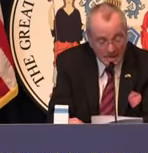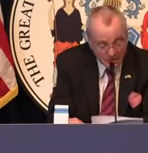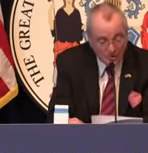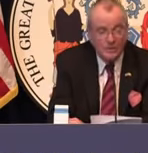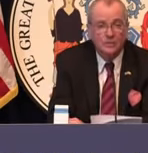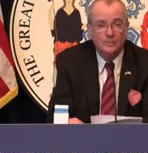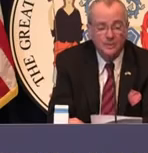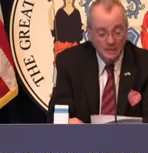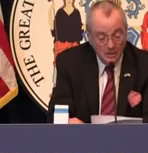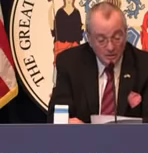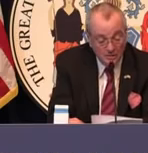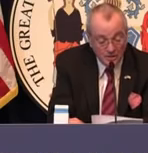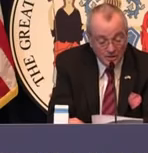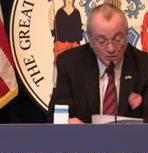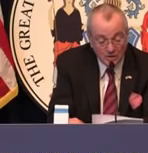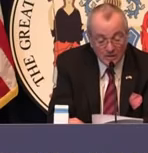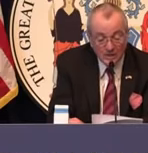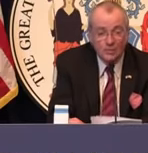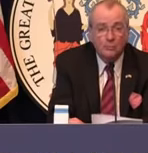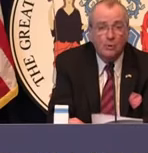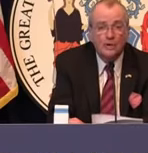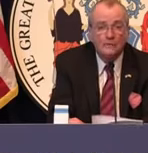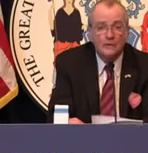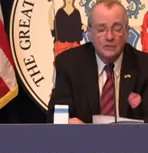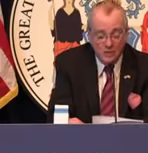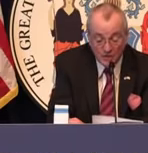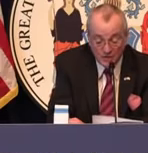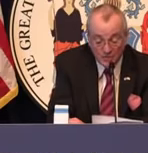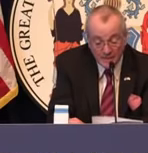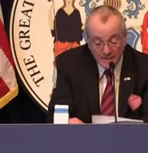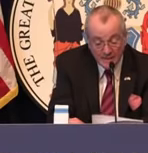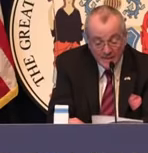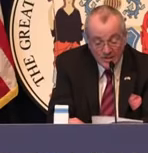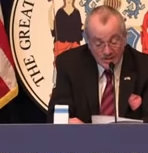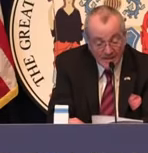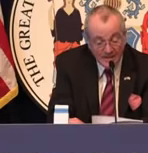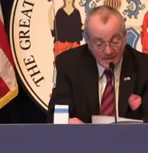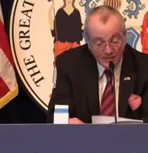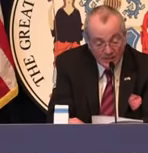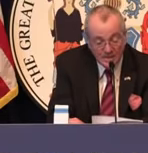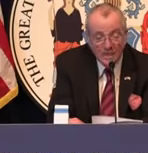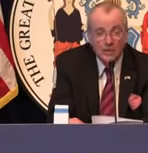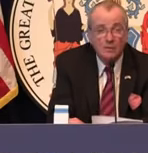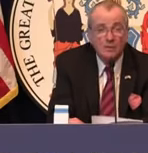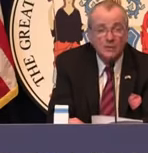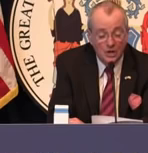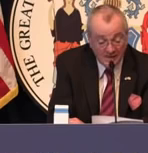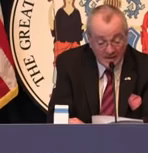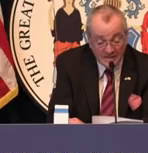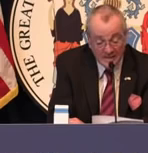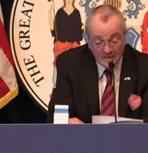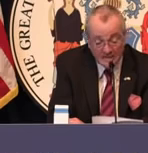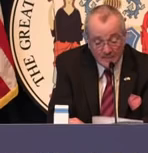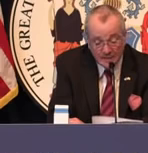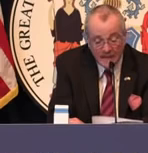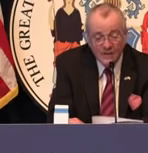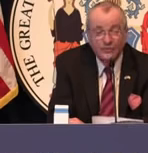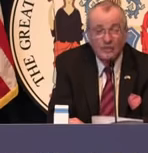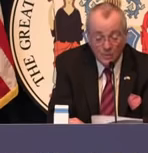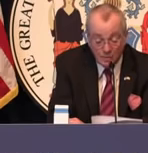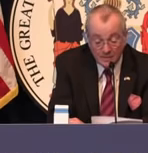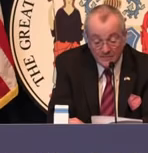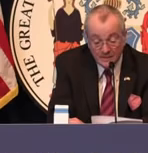leaders in the legislature who have been extraordinarily supportive of this review. Senate Health Committee Chairman Joe Vitale